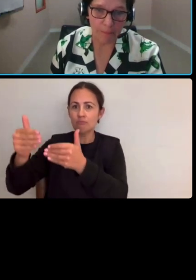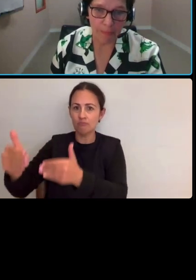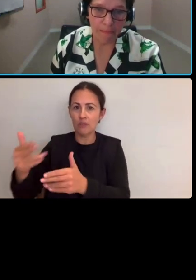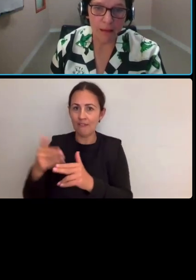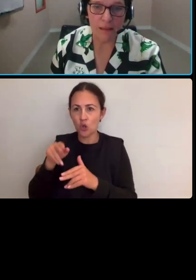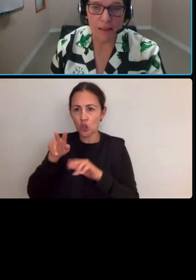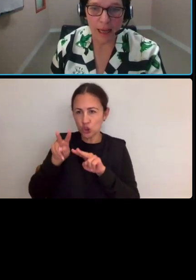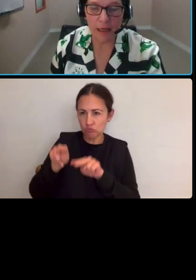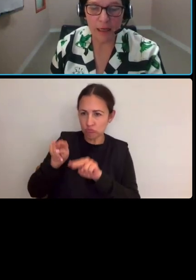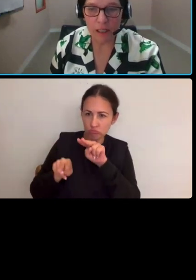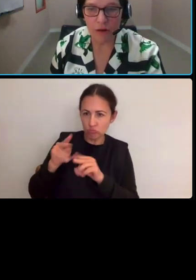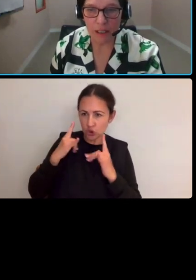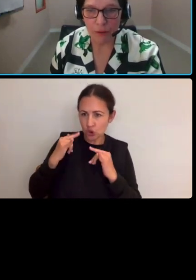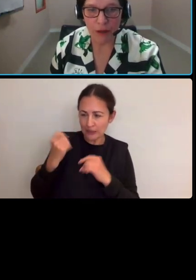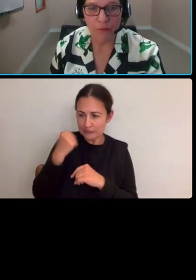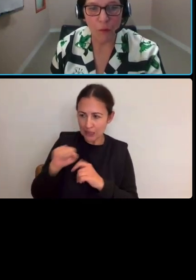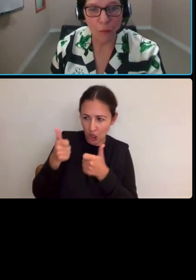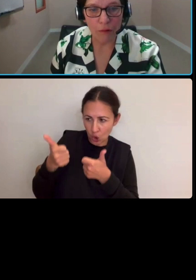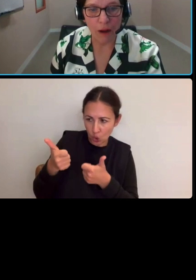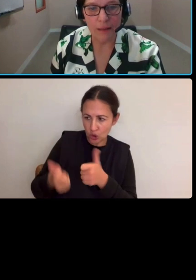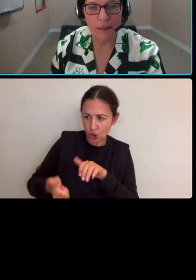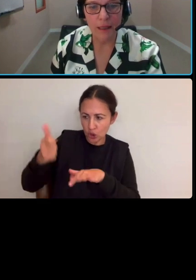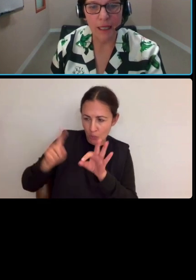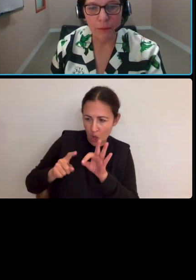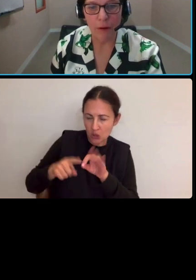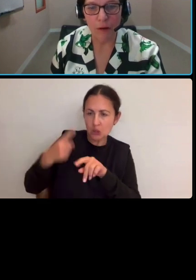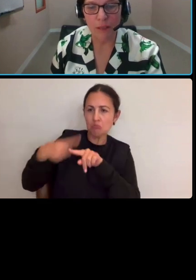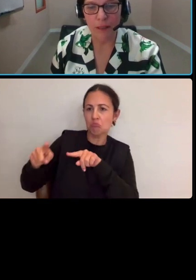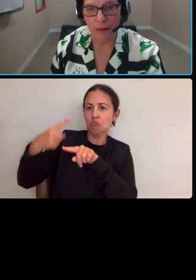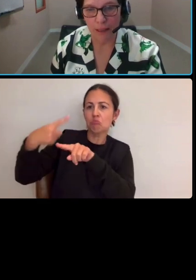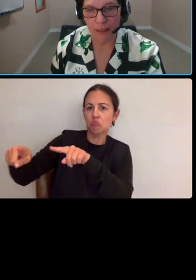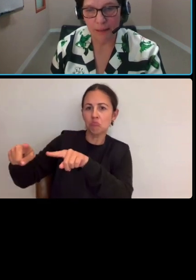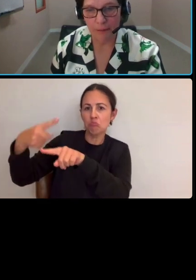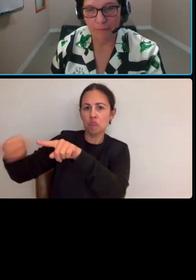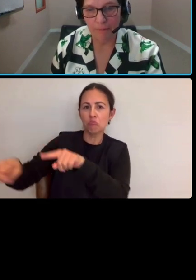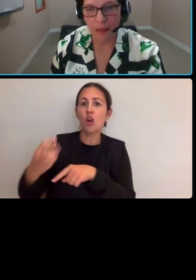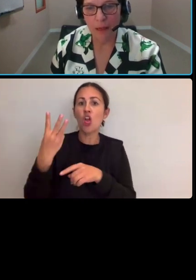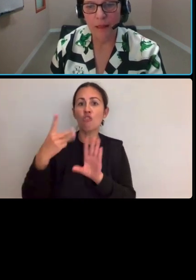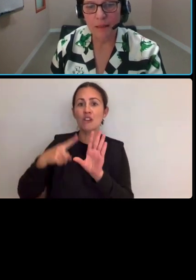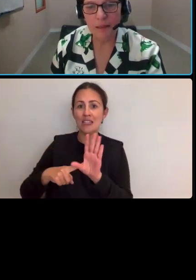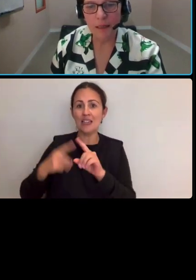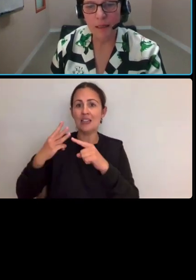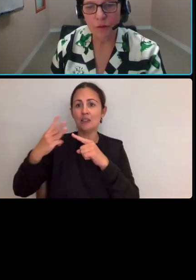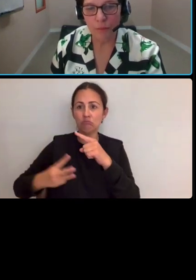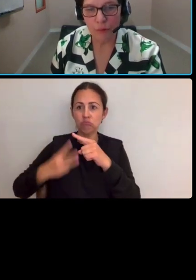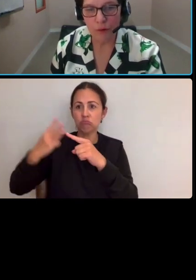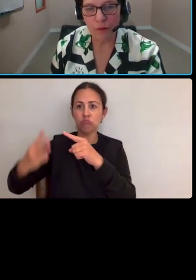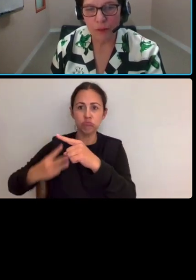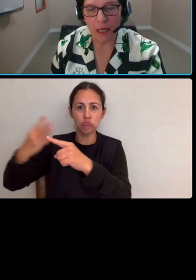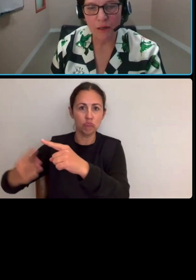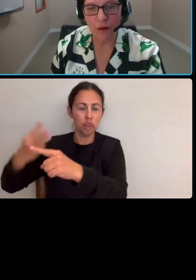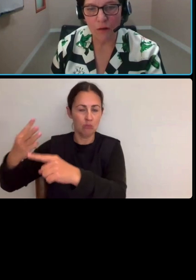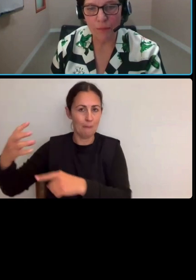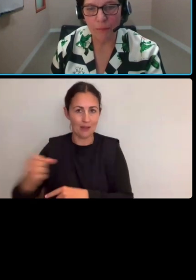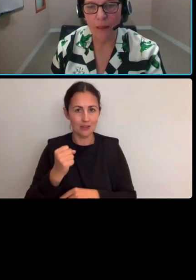in the sector. The standard registration period for all providers is proposed to be 3 years. This is to improve